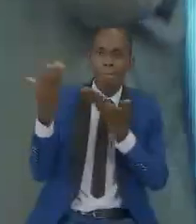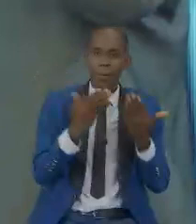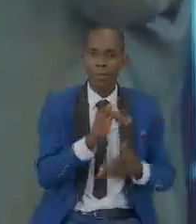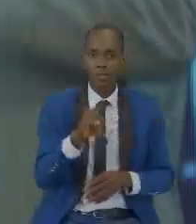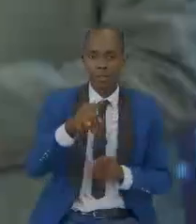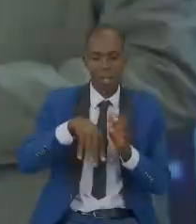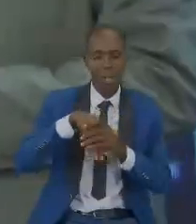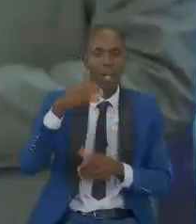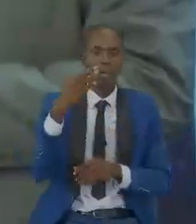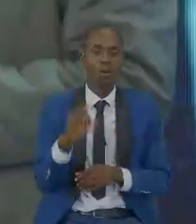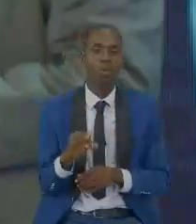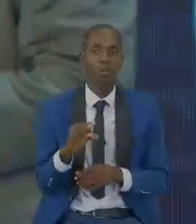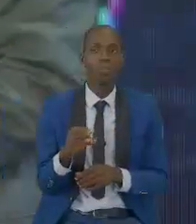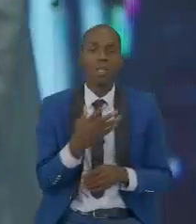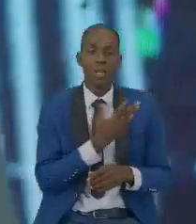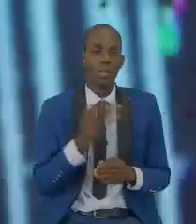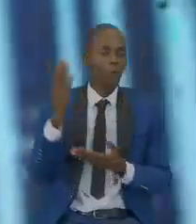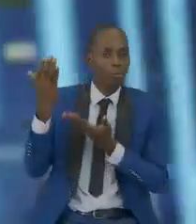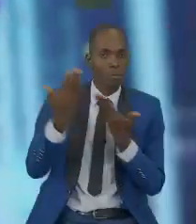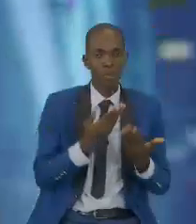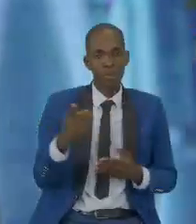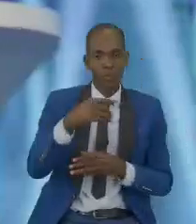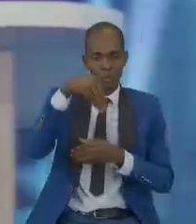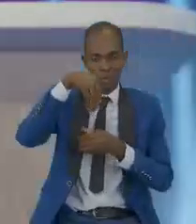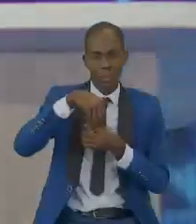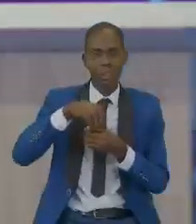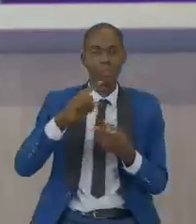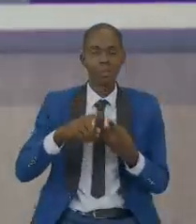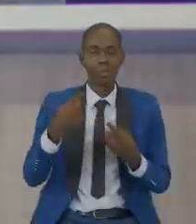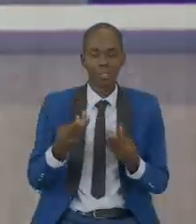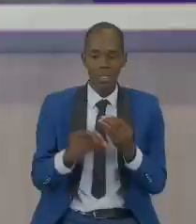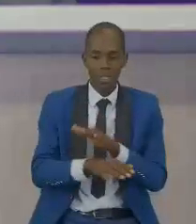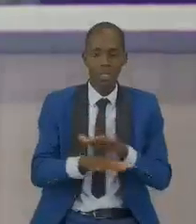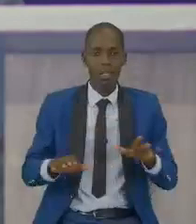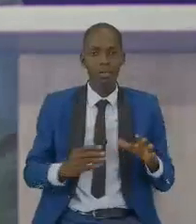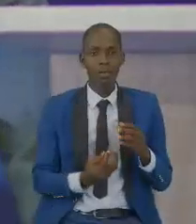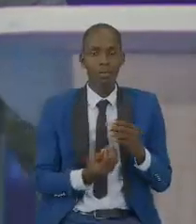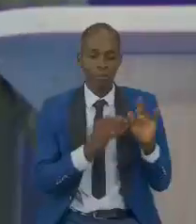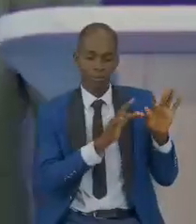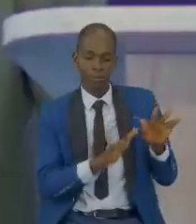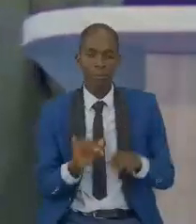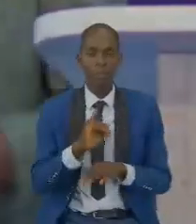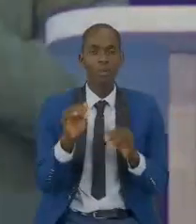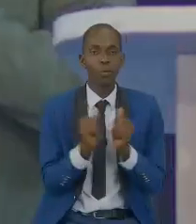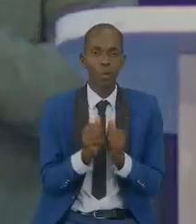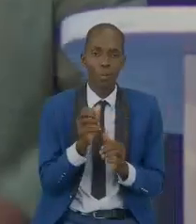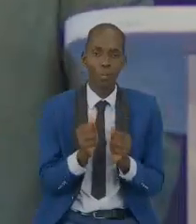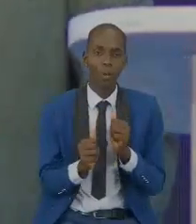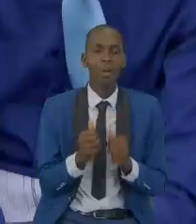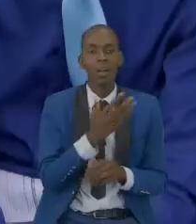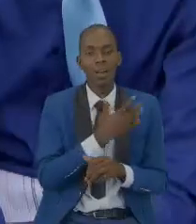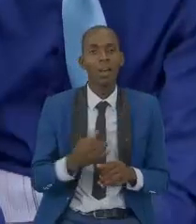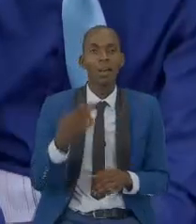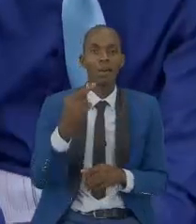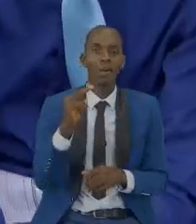of, and is going to bring you into the land flowing with milk and honey. I